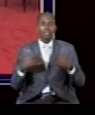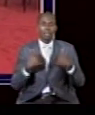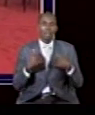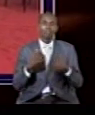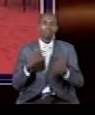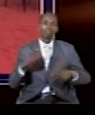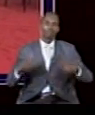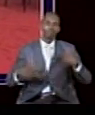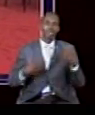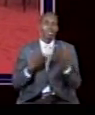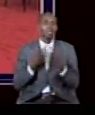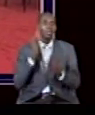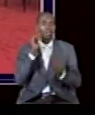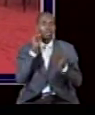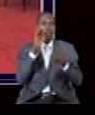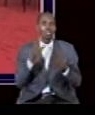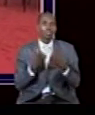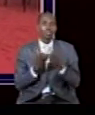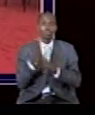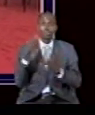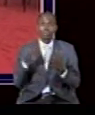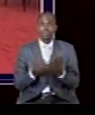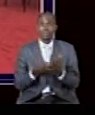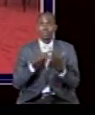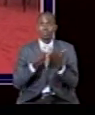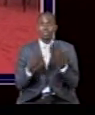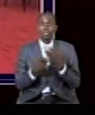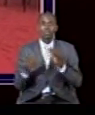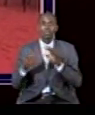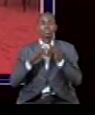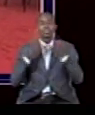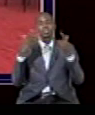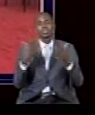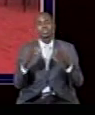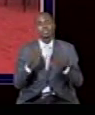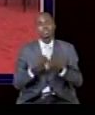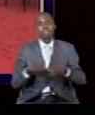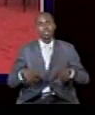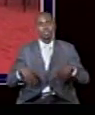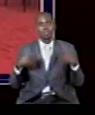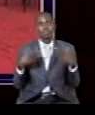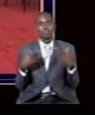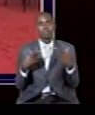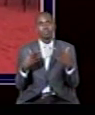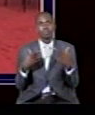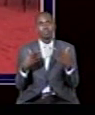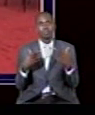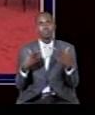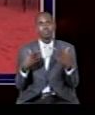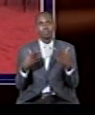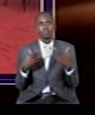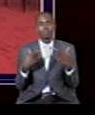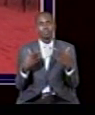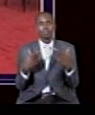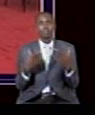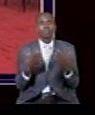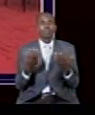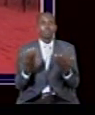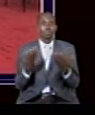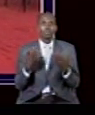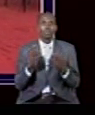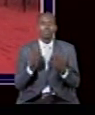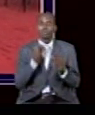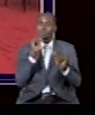crusade and have done massive things in my life and my family. But I will only be able to share one at the